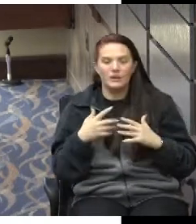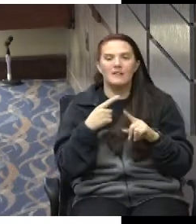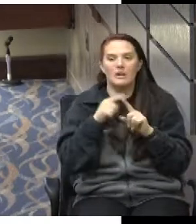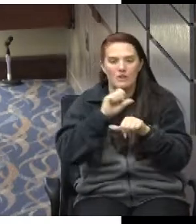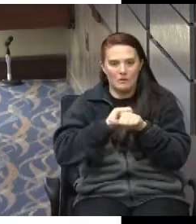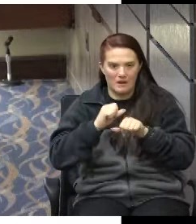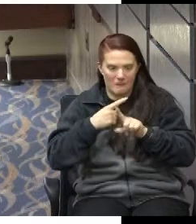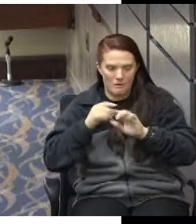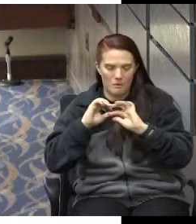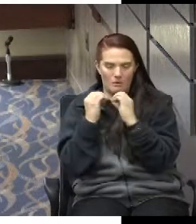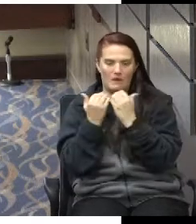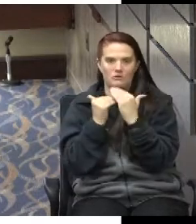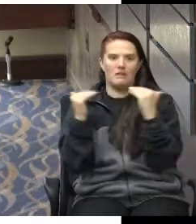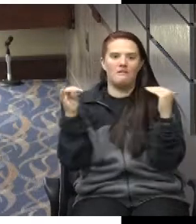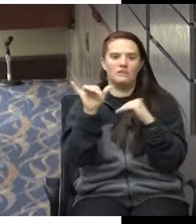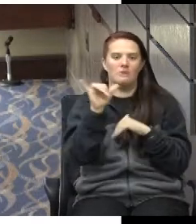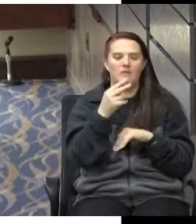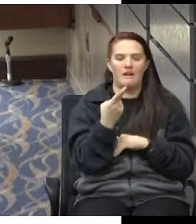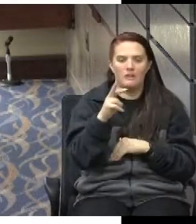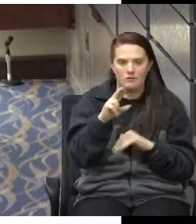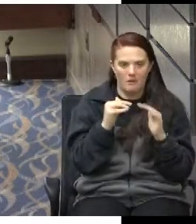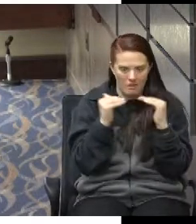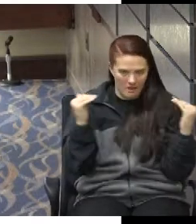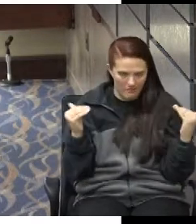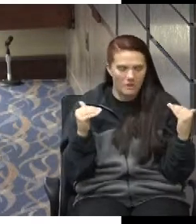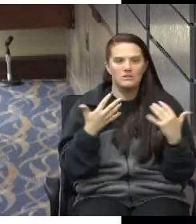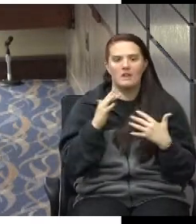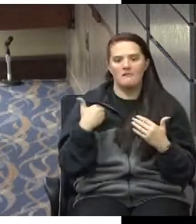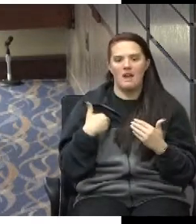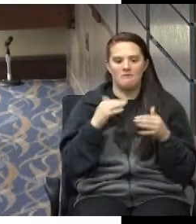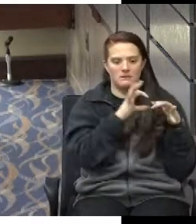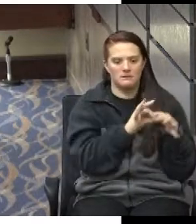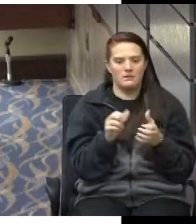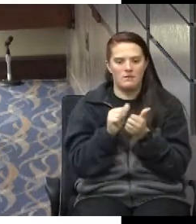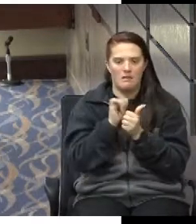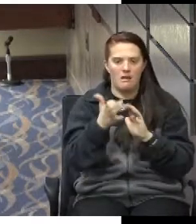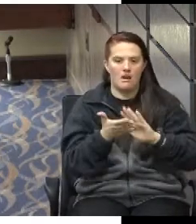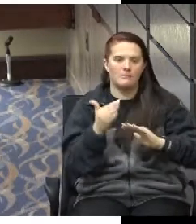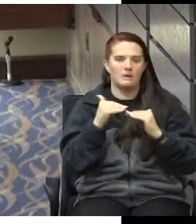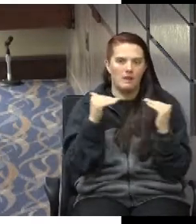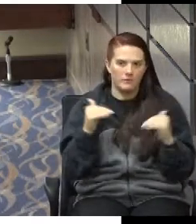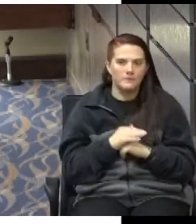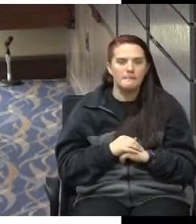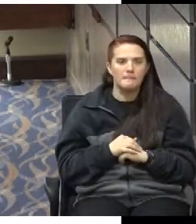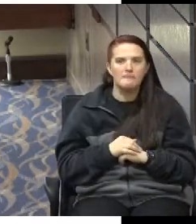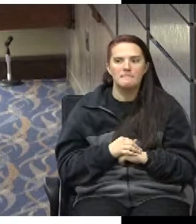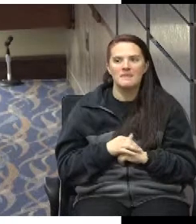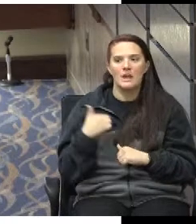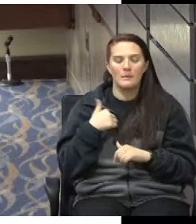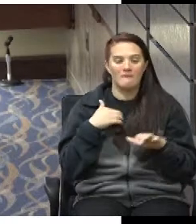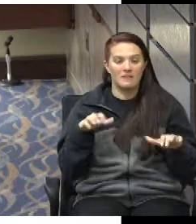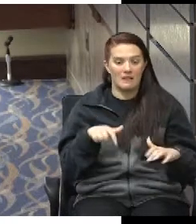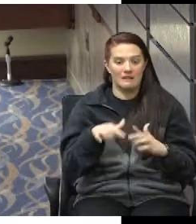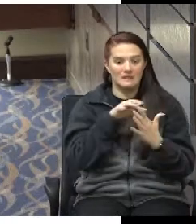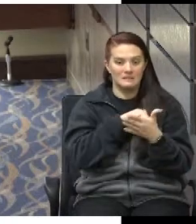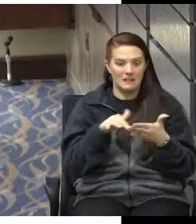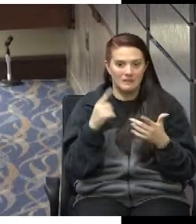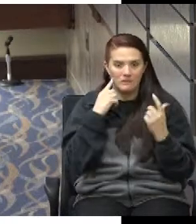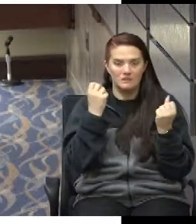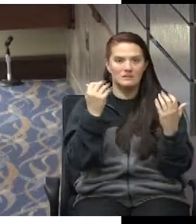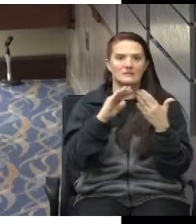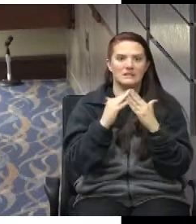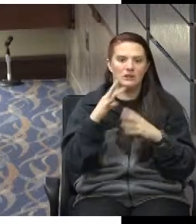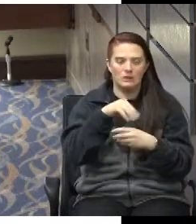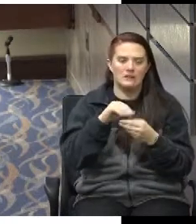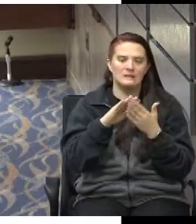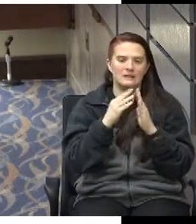at it from an organizational level, as well as the HR level, and sort of how they're dealing with that at an operational level. And we've conducted these studies for a number of cities, including the